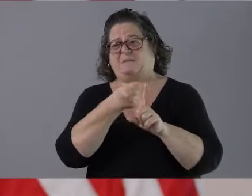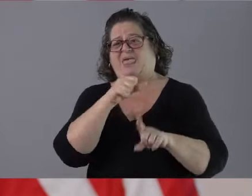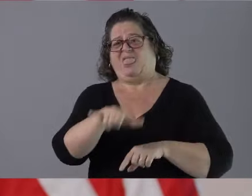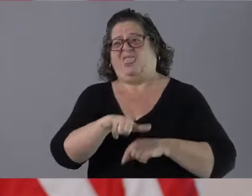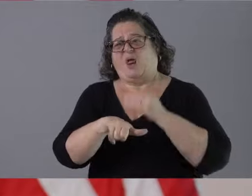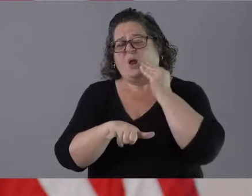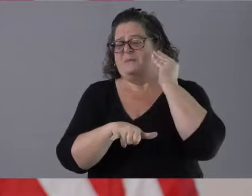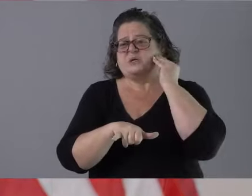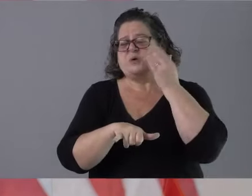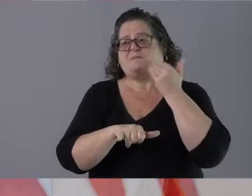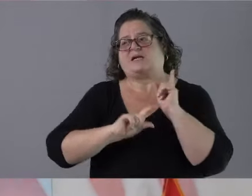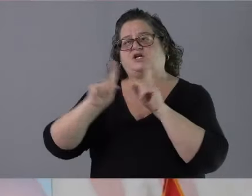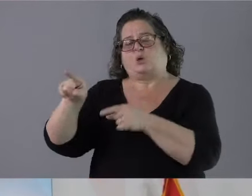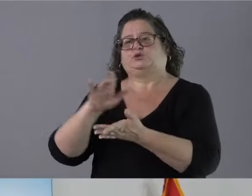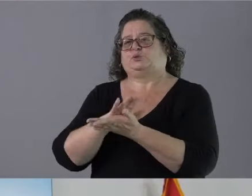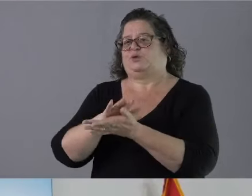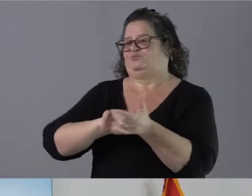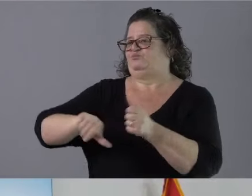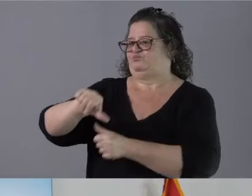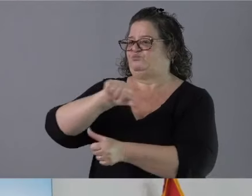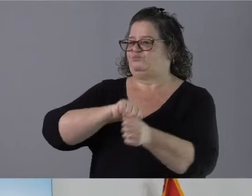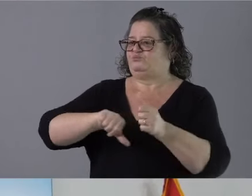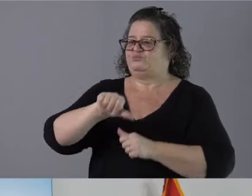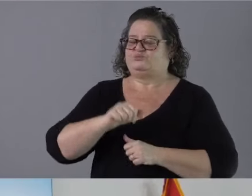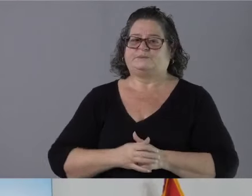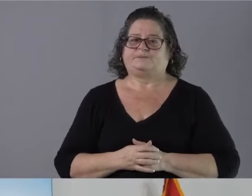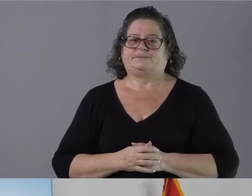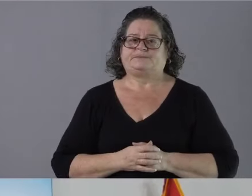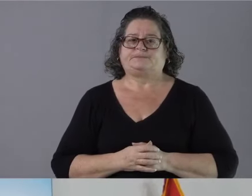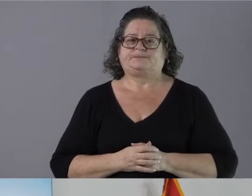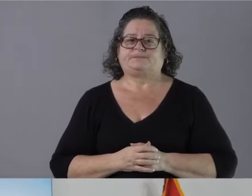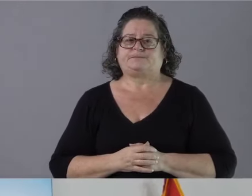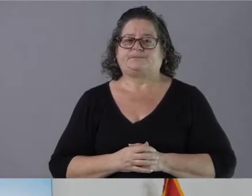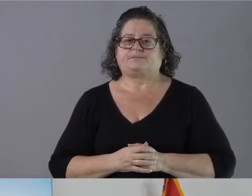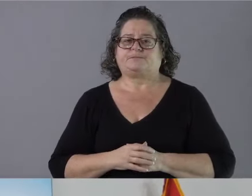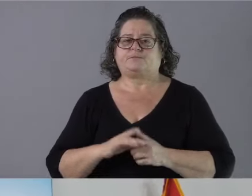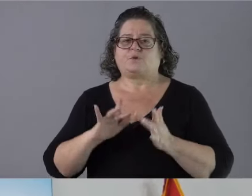Zoom board next. Hank Stevenson from the Yellow Sheet Report. Hank, go ahead.